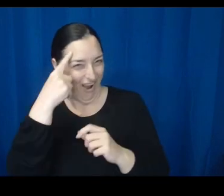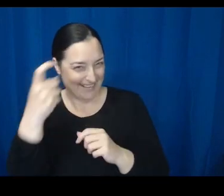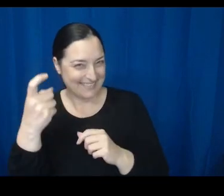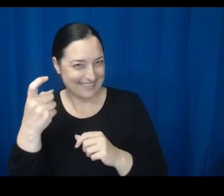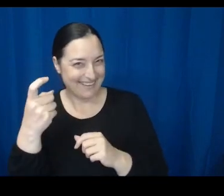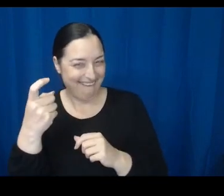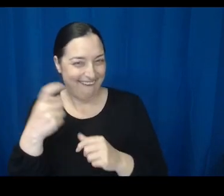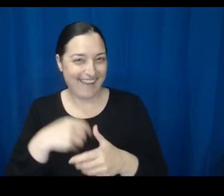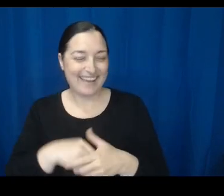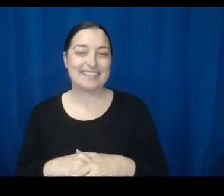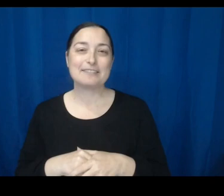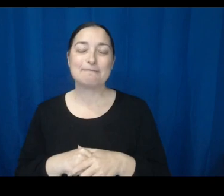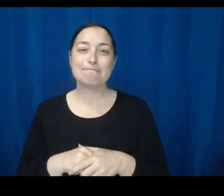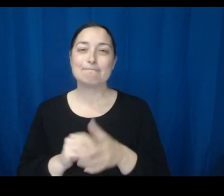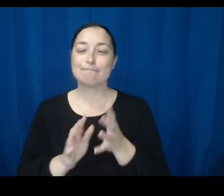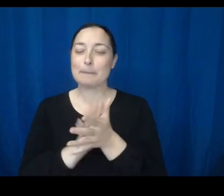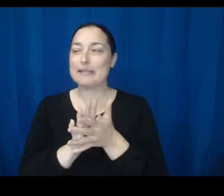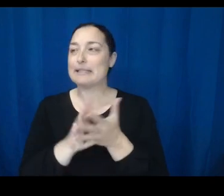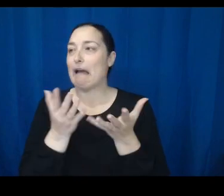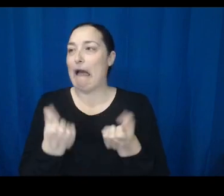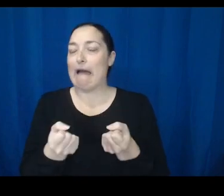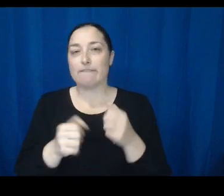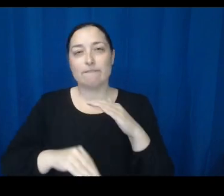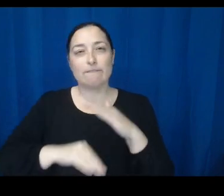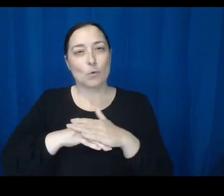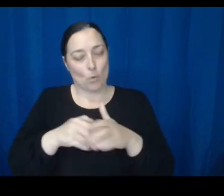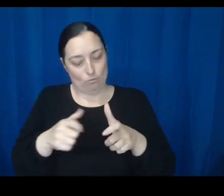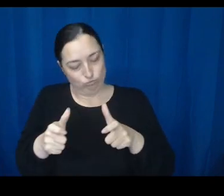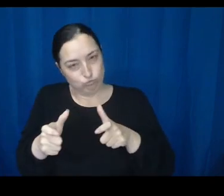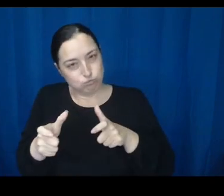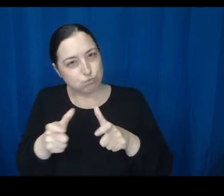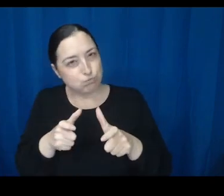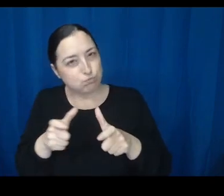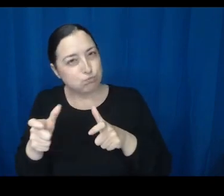So the sense of control is